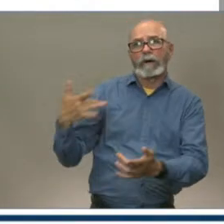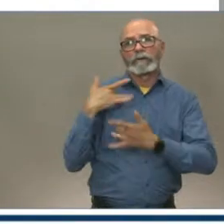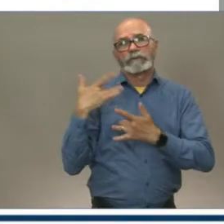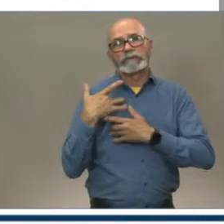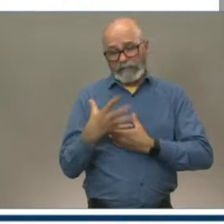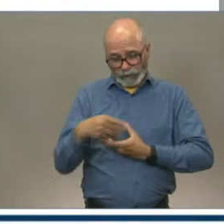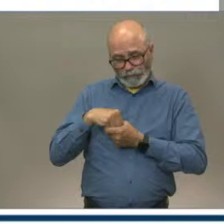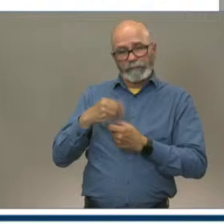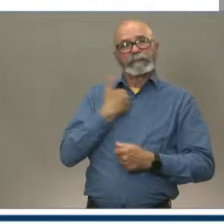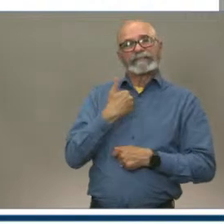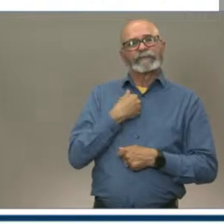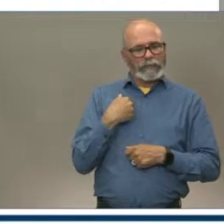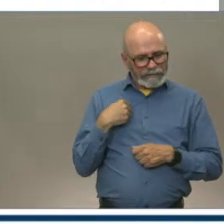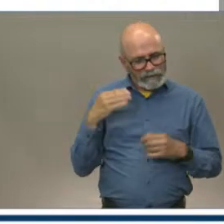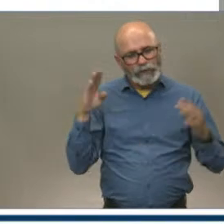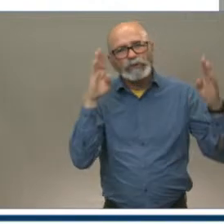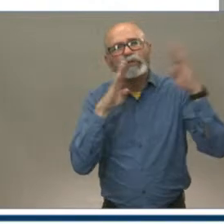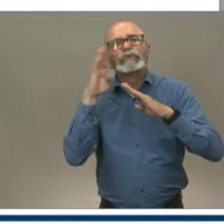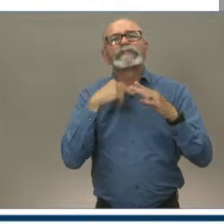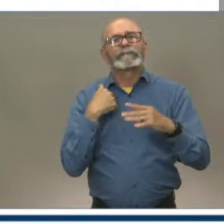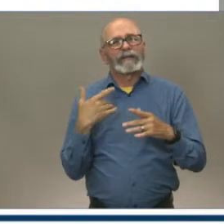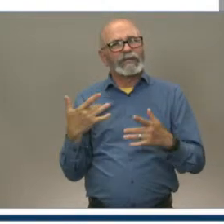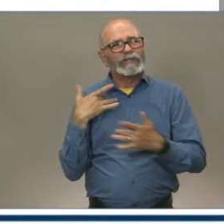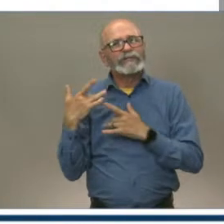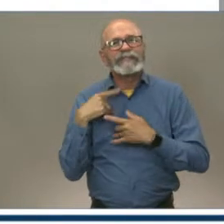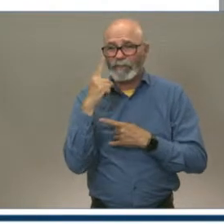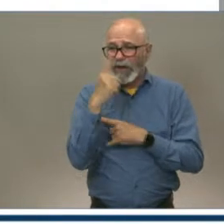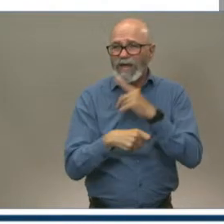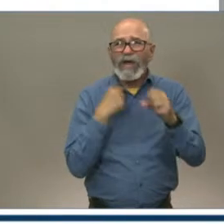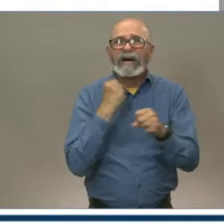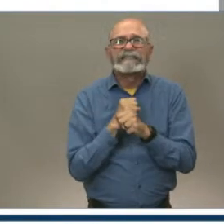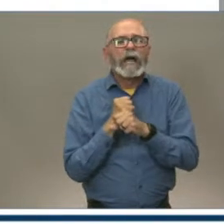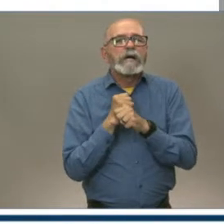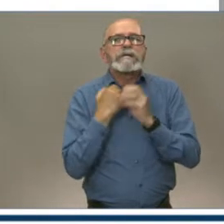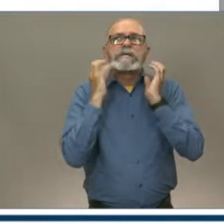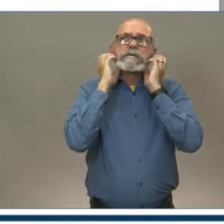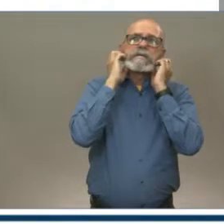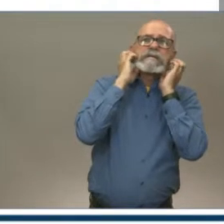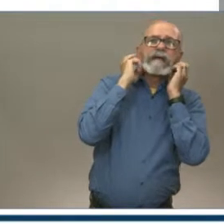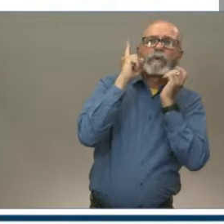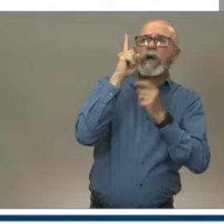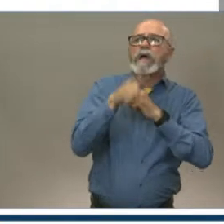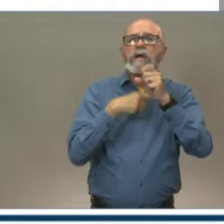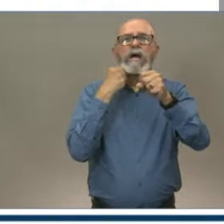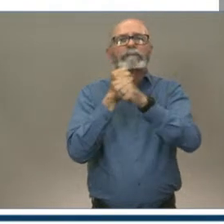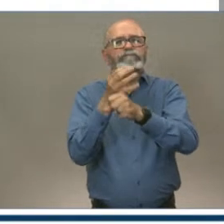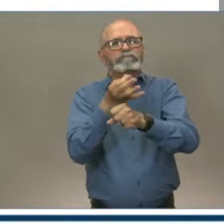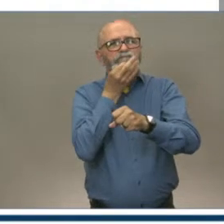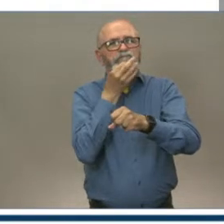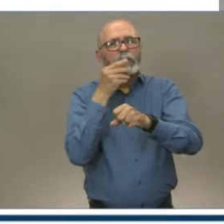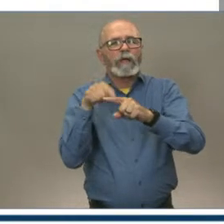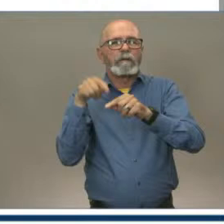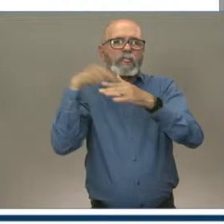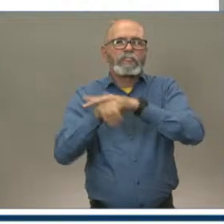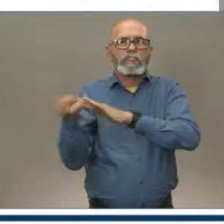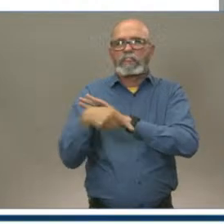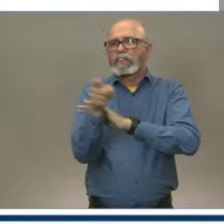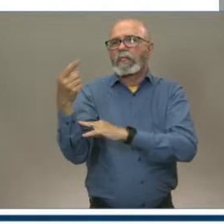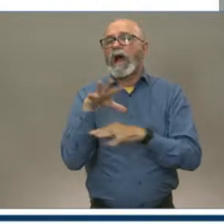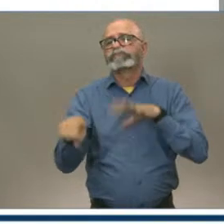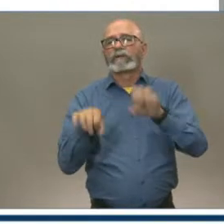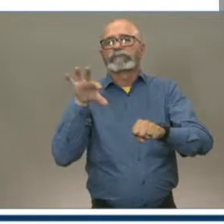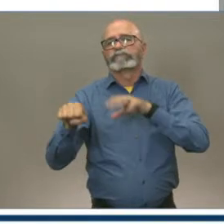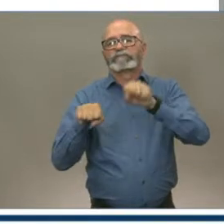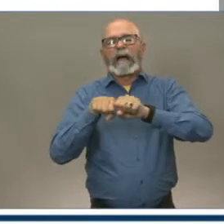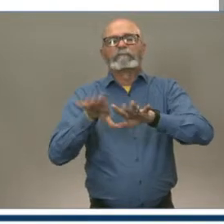COVID has been in the midst for over a year, and it's still finding ways to creep into our lives and daily routines. It's